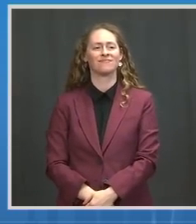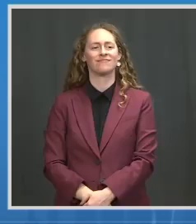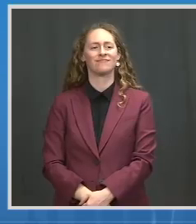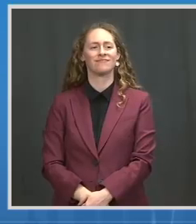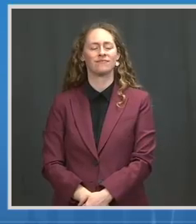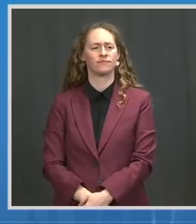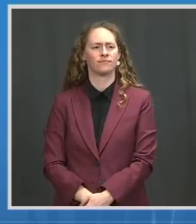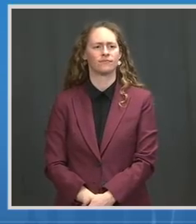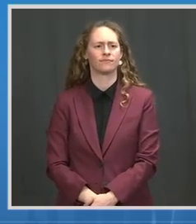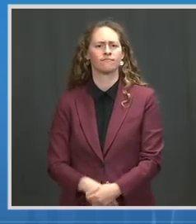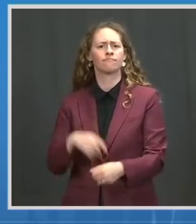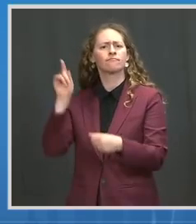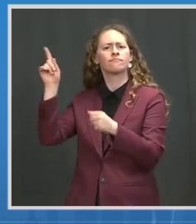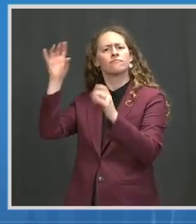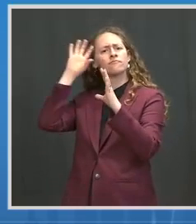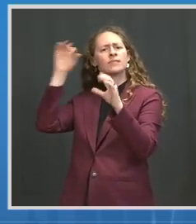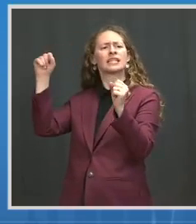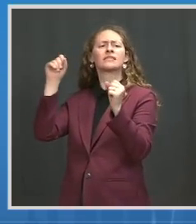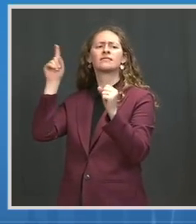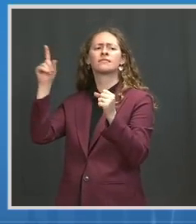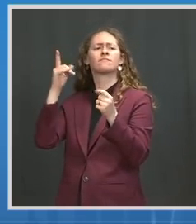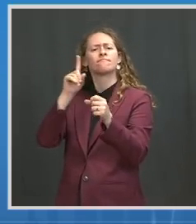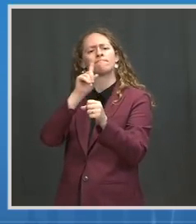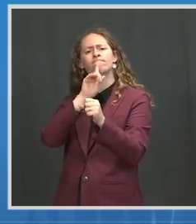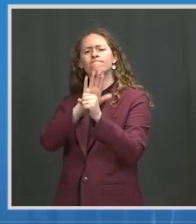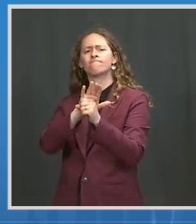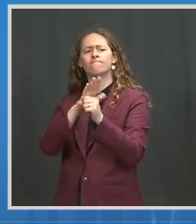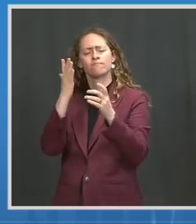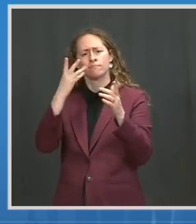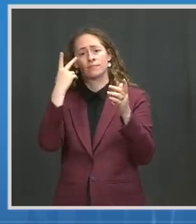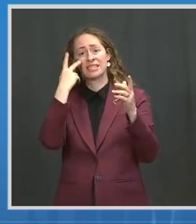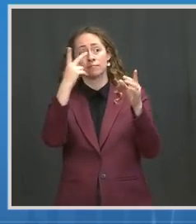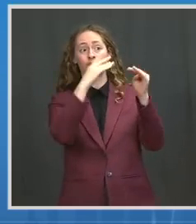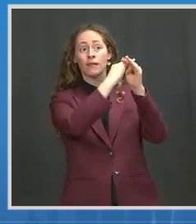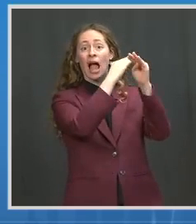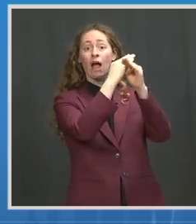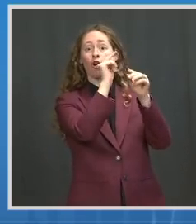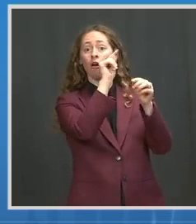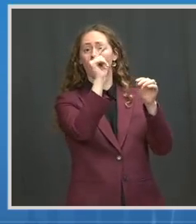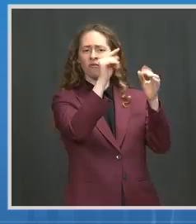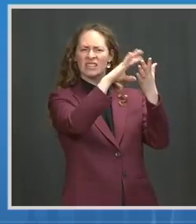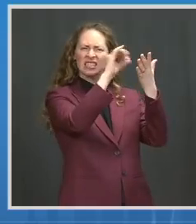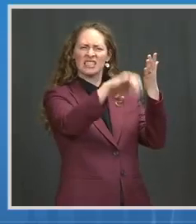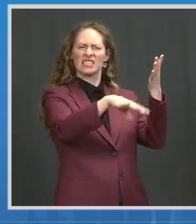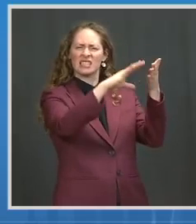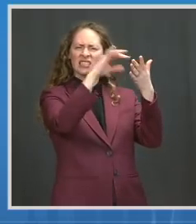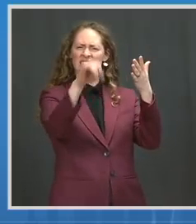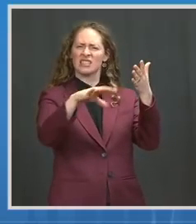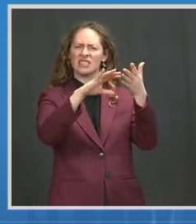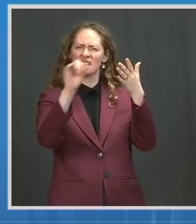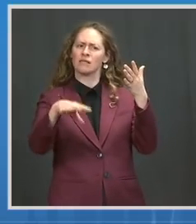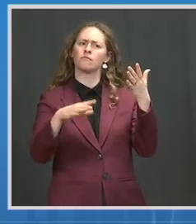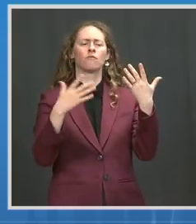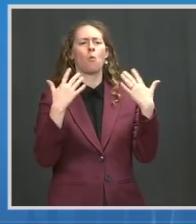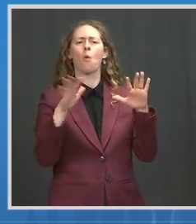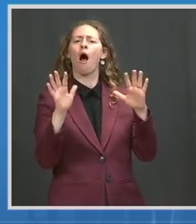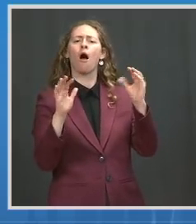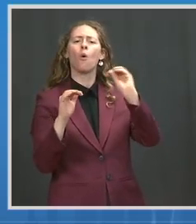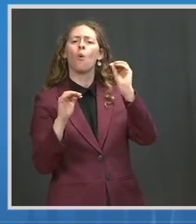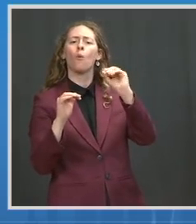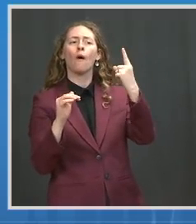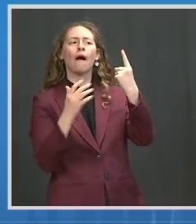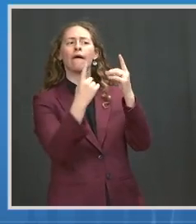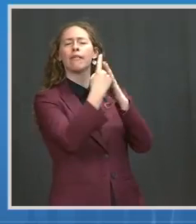going to leave anyone behind in this response. So thank you, and with that, I'll turn it back over to